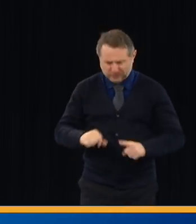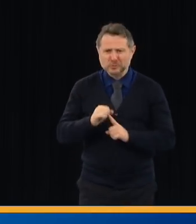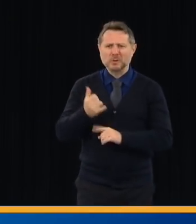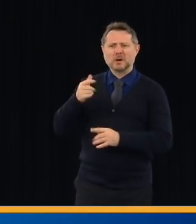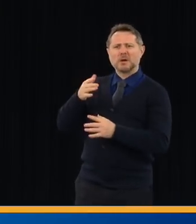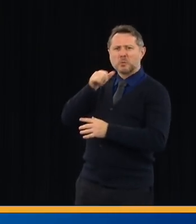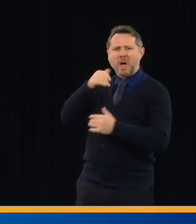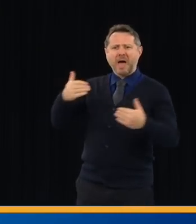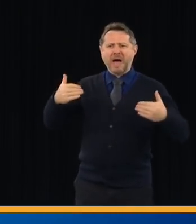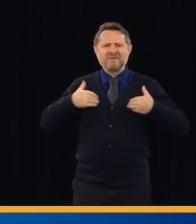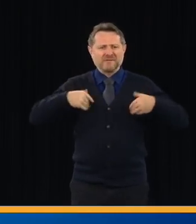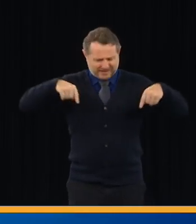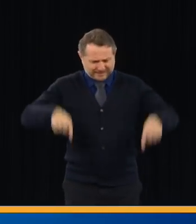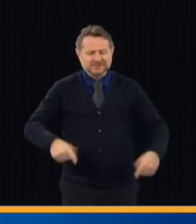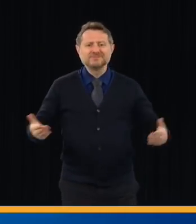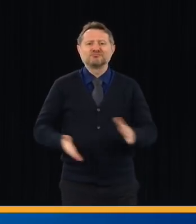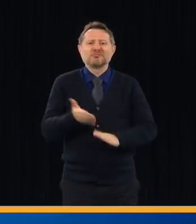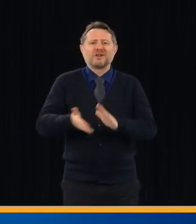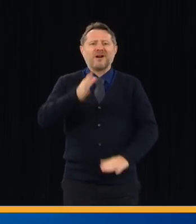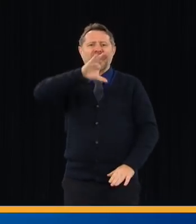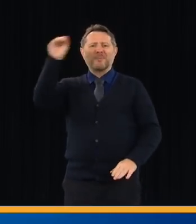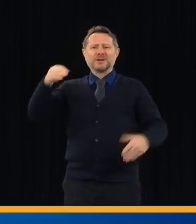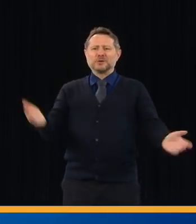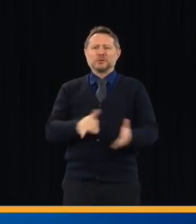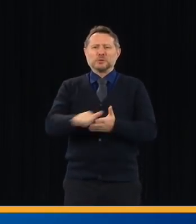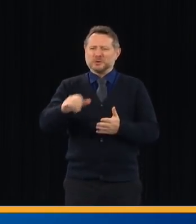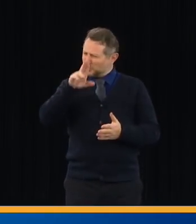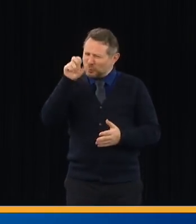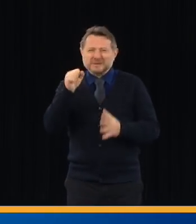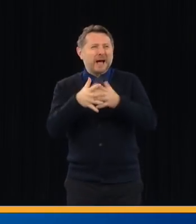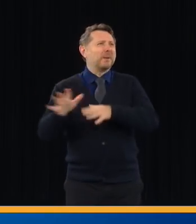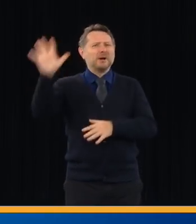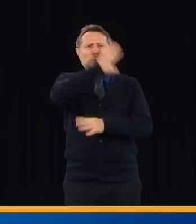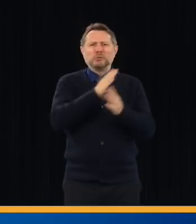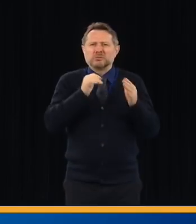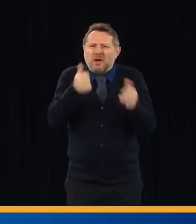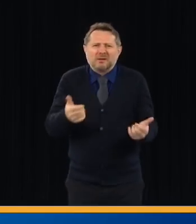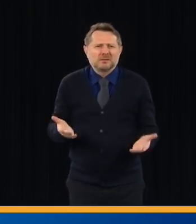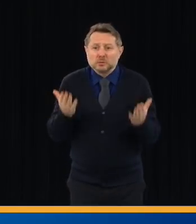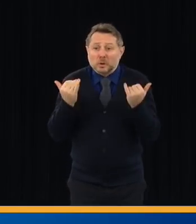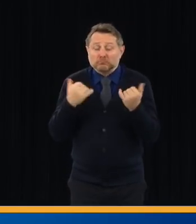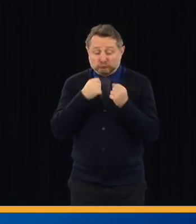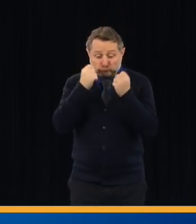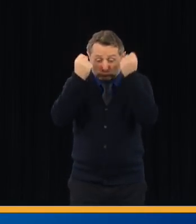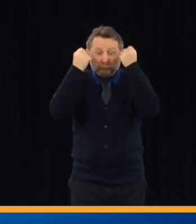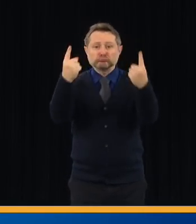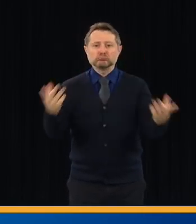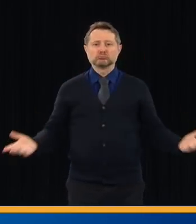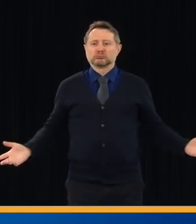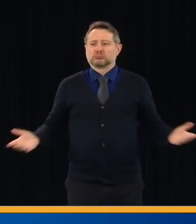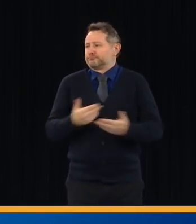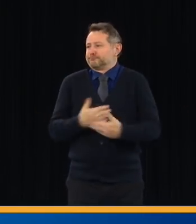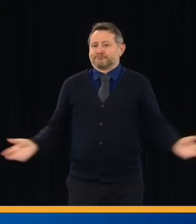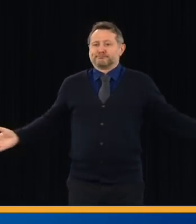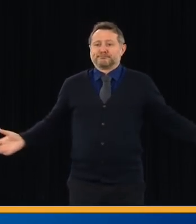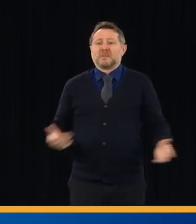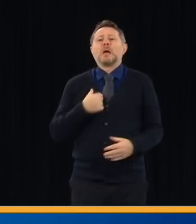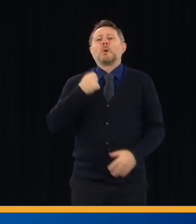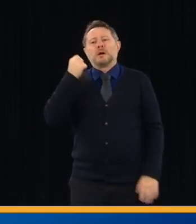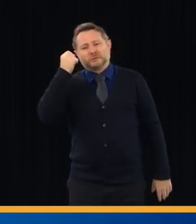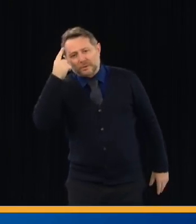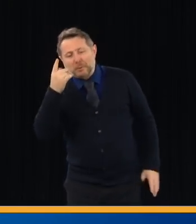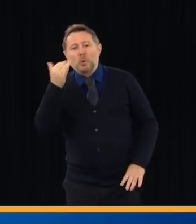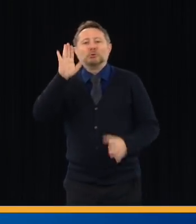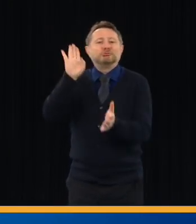manufacturing capacity in this country. I understand supply chain issues, I understand the cost of manufacturing,